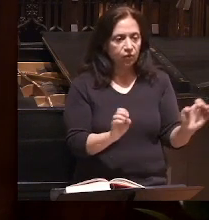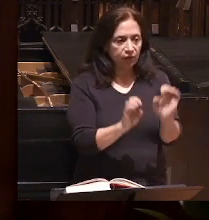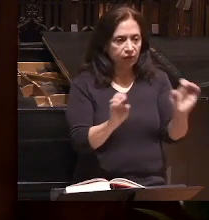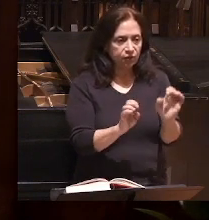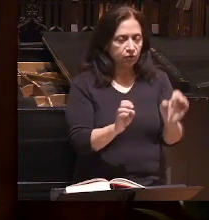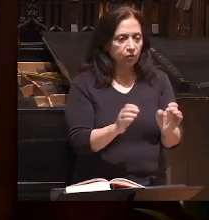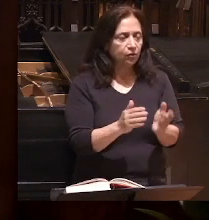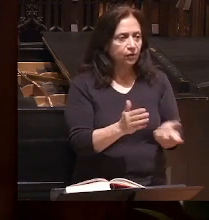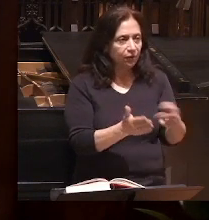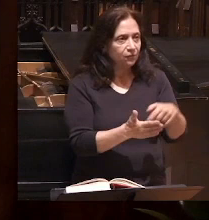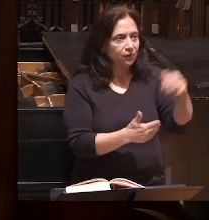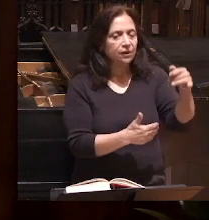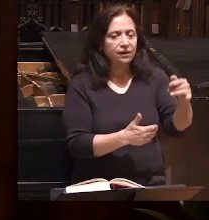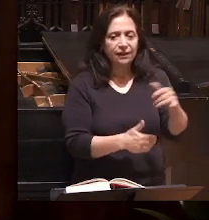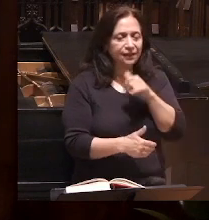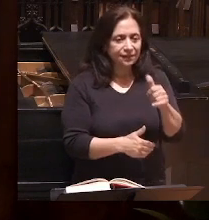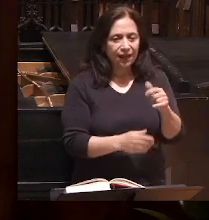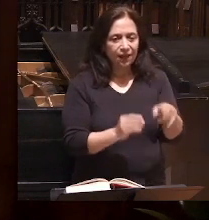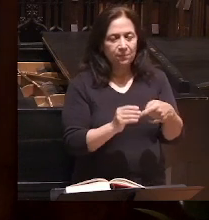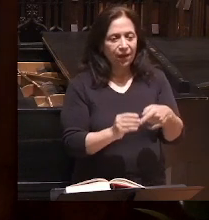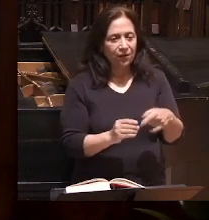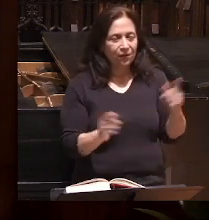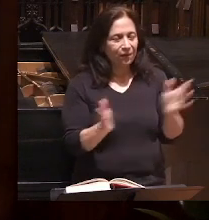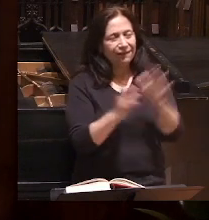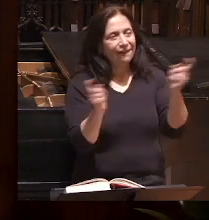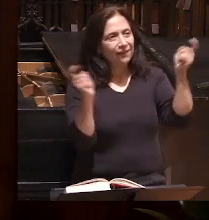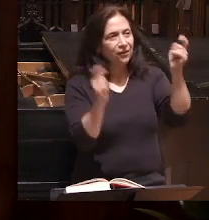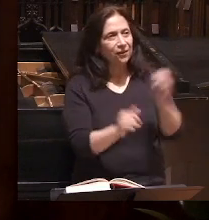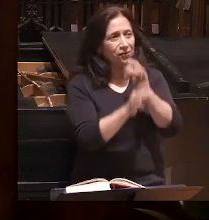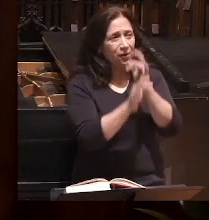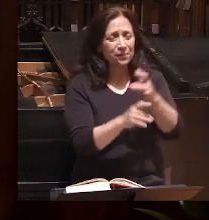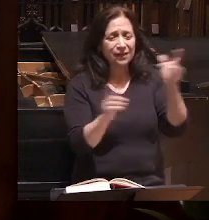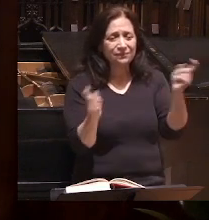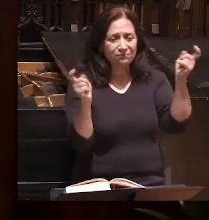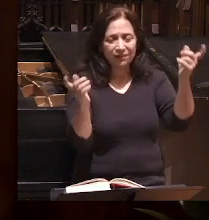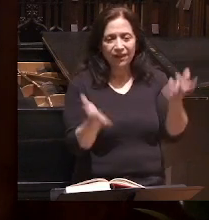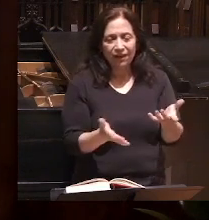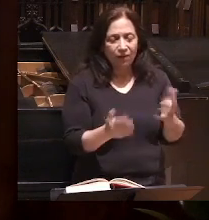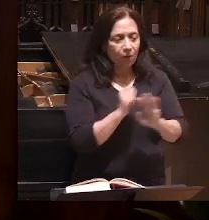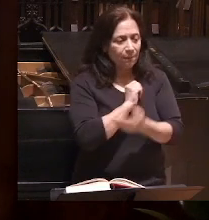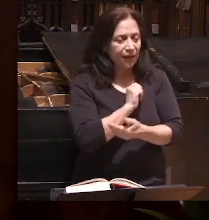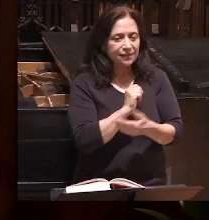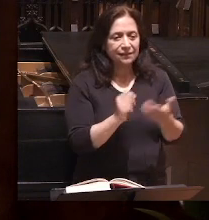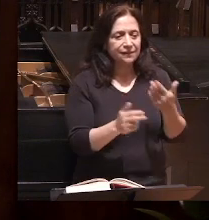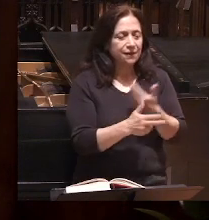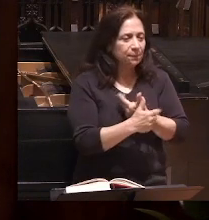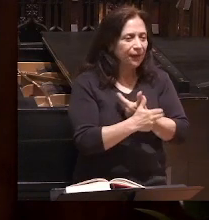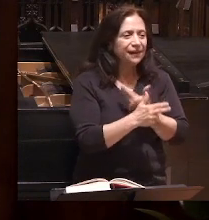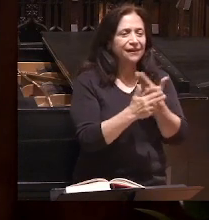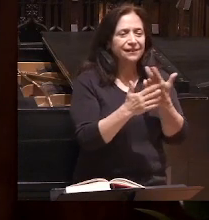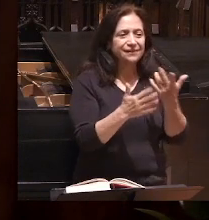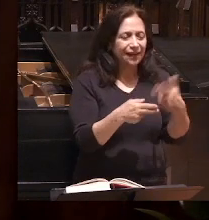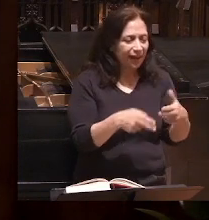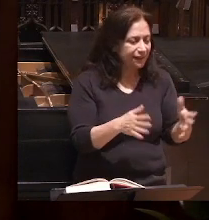it's not about lilies and trumpets and alleluias, nor is it about baskets and bunnies and bonnets.